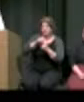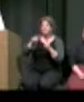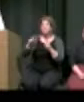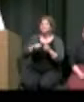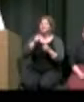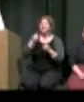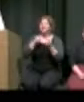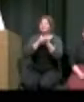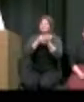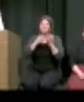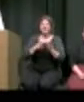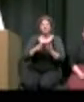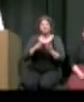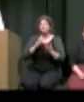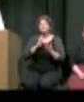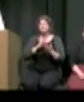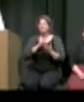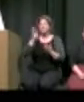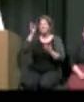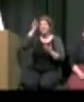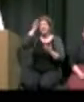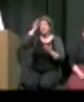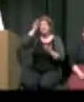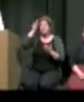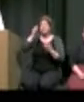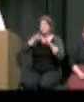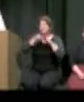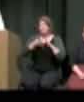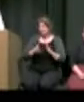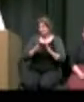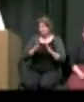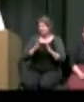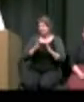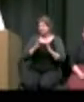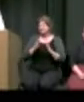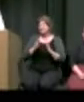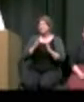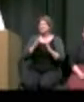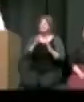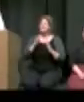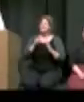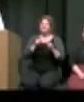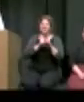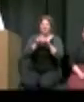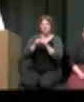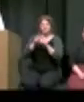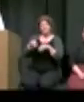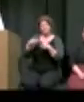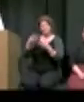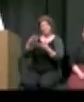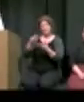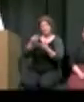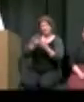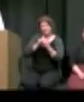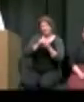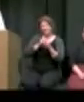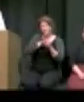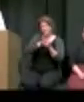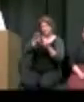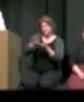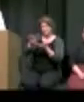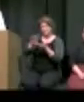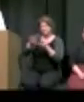non-federal sponsors, or our partners, they also provided contributions.